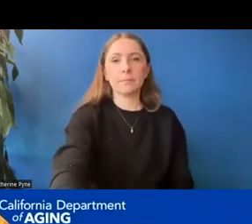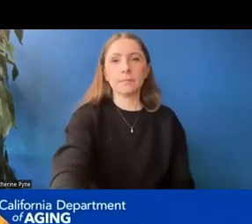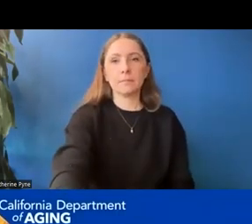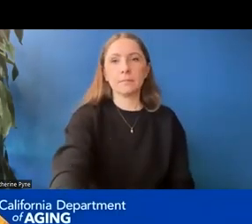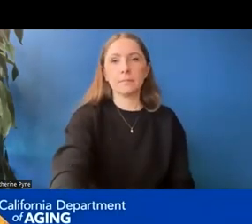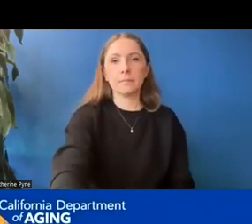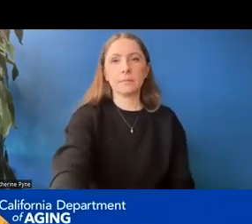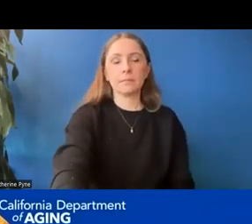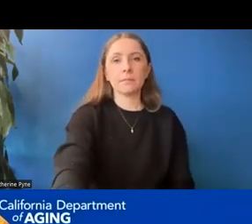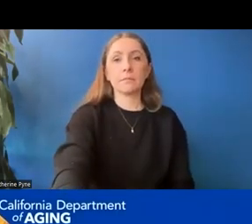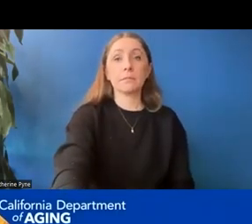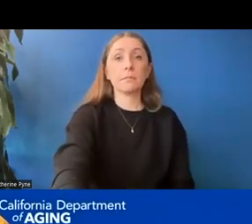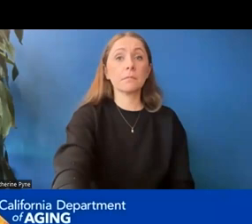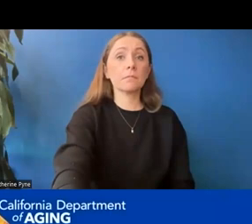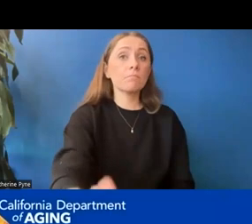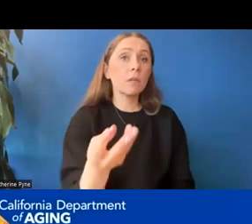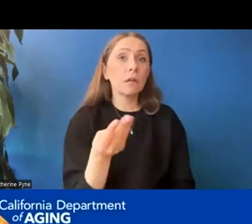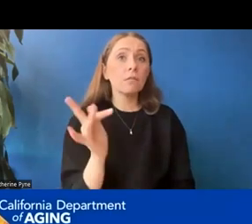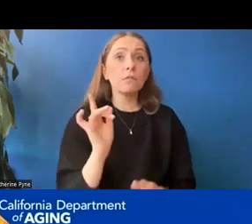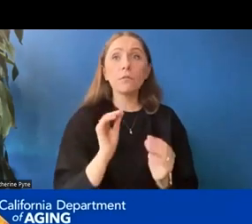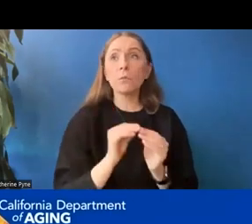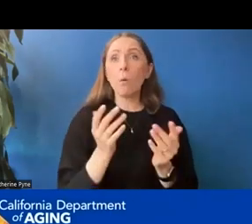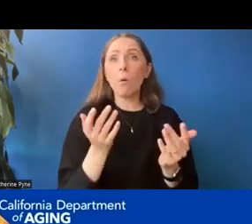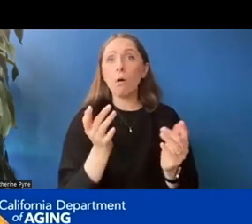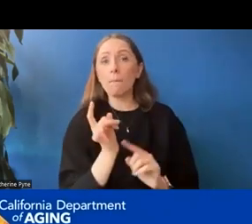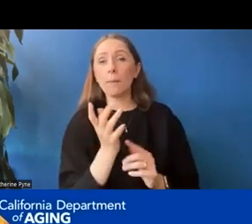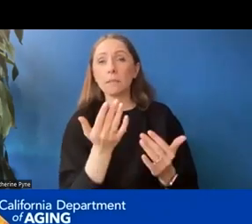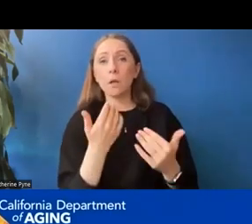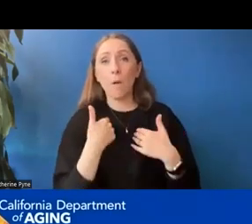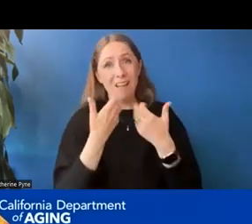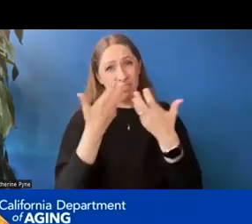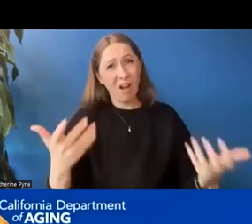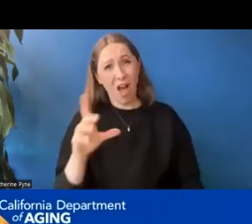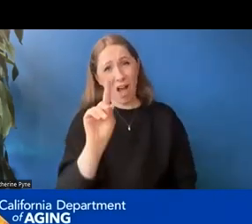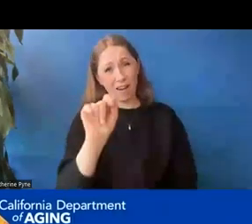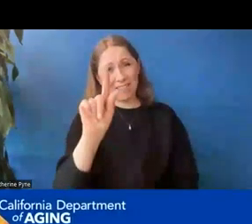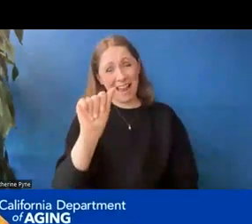Give it a couple more beats. We had a lot of data this morning.